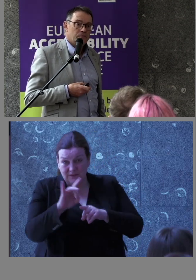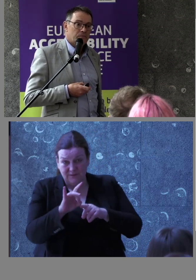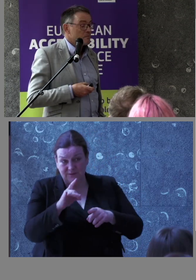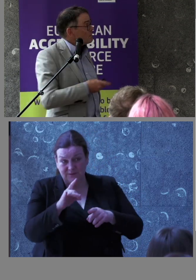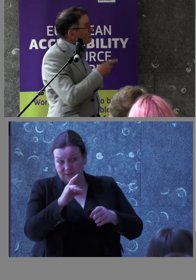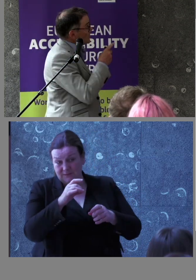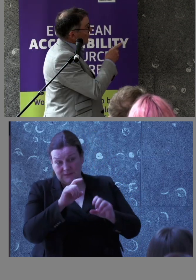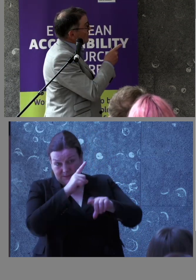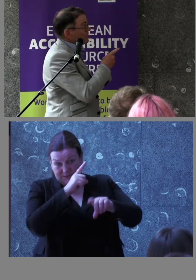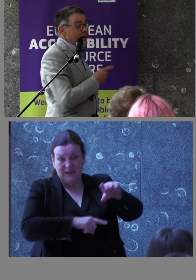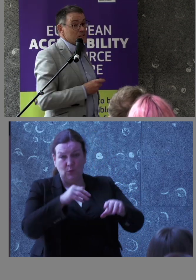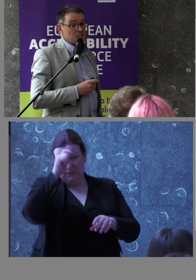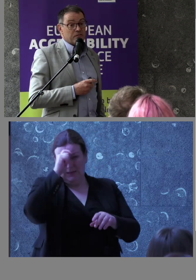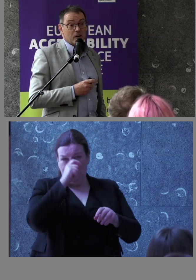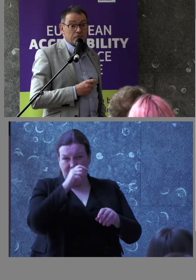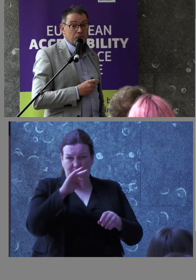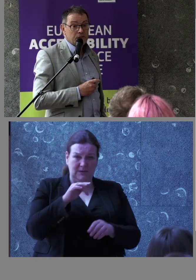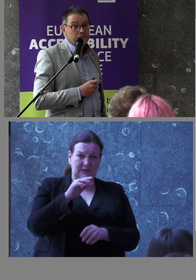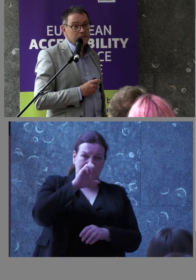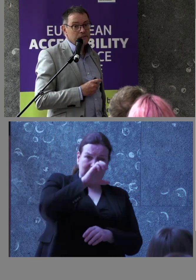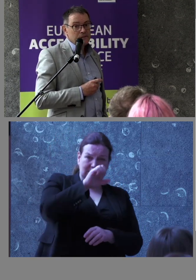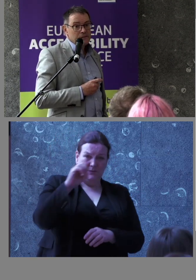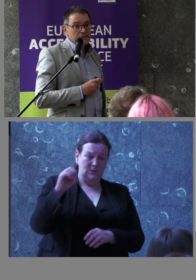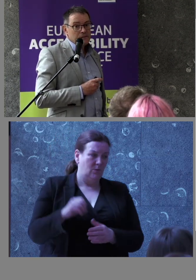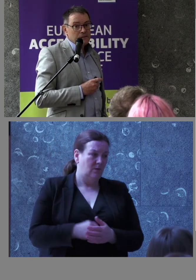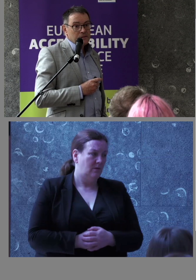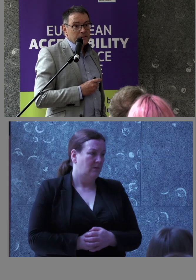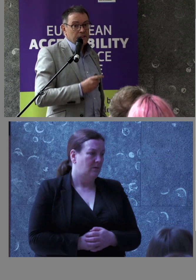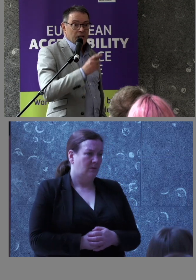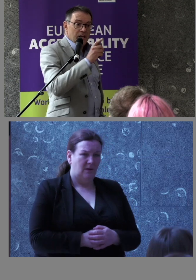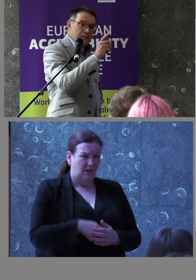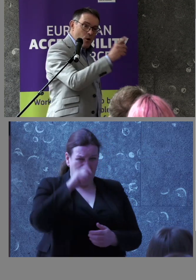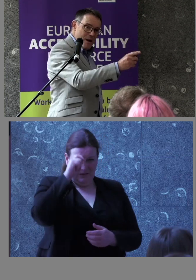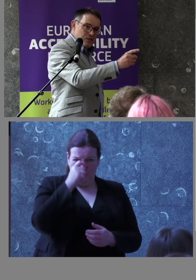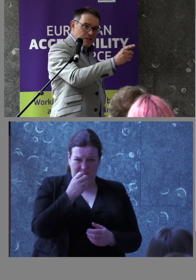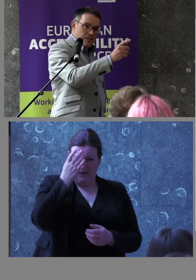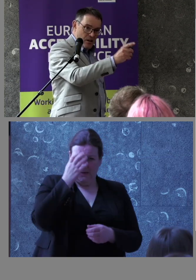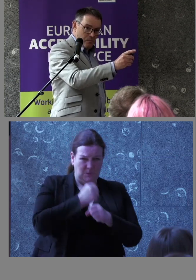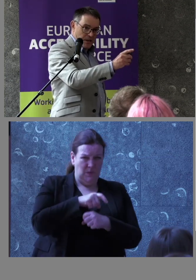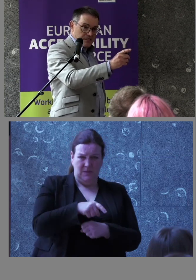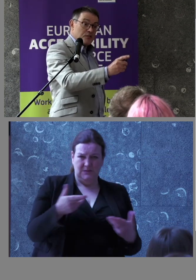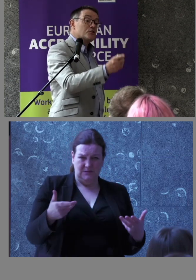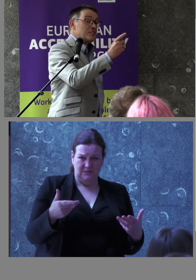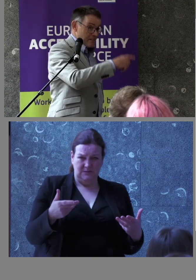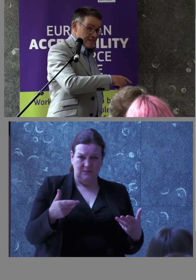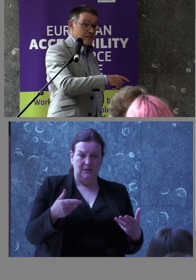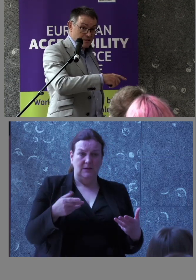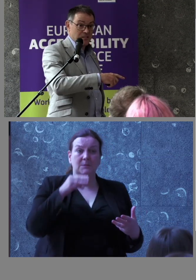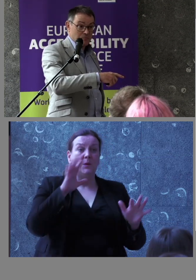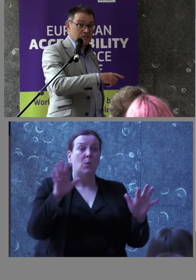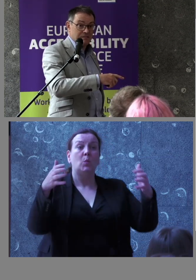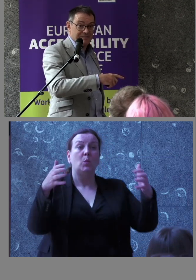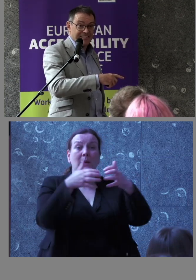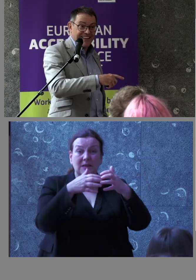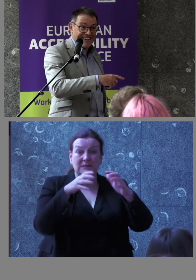that can make it more complex, because tax is complex, and that's one of the problems. But again, we'll work very closely with the NDA to